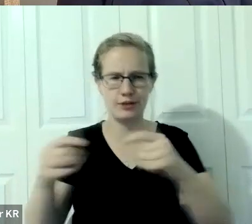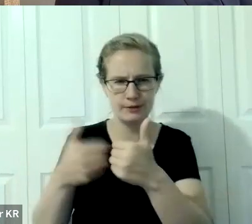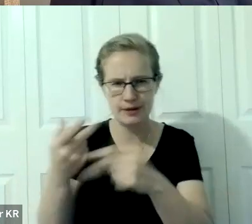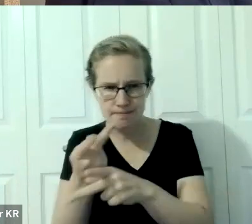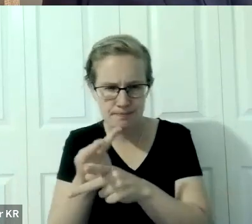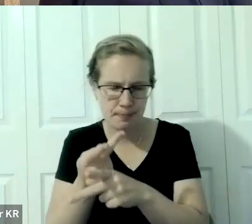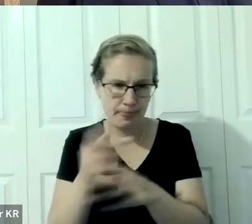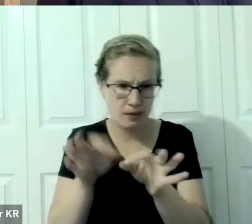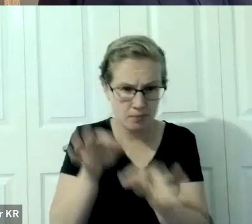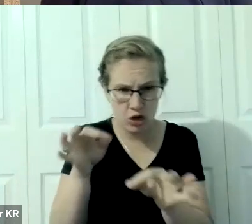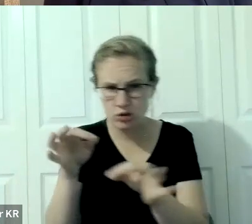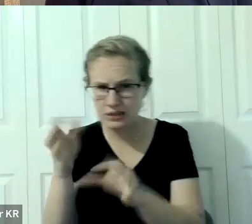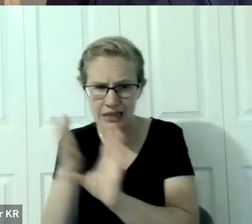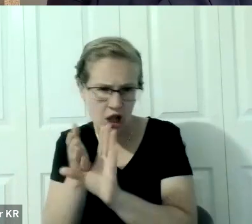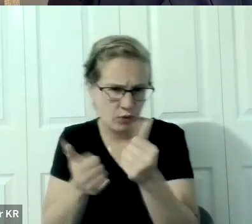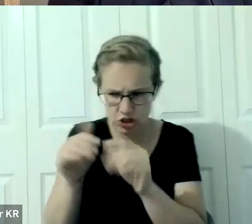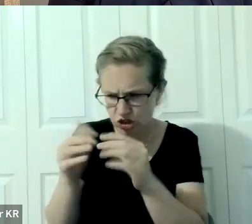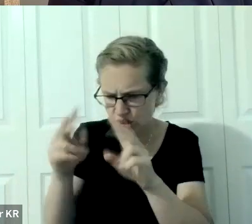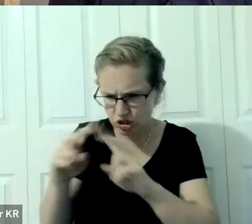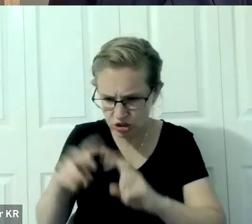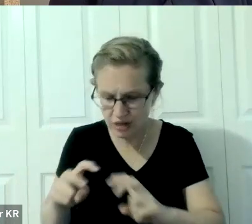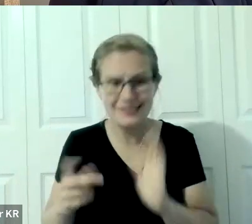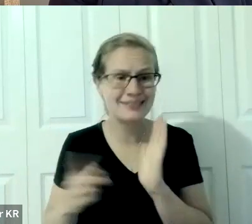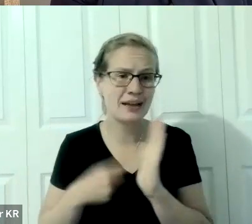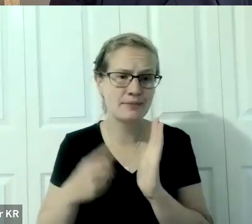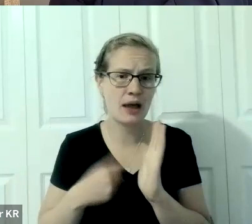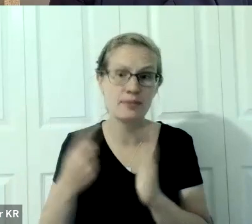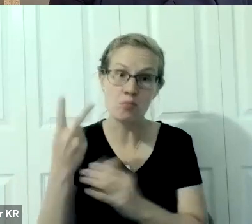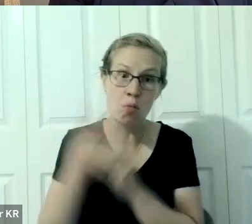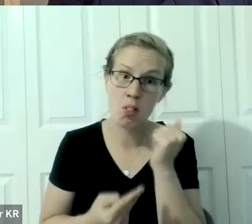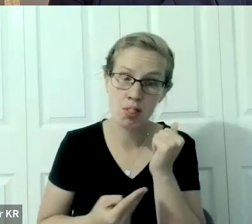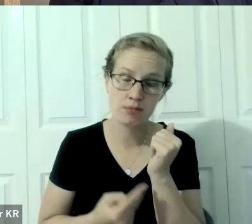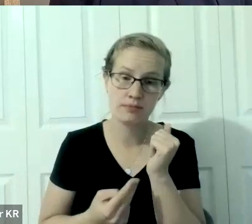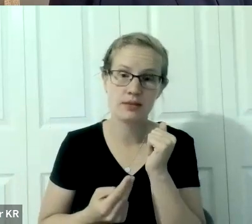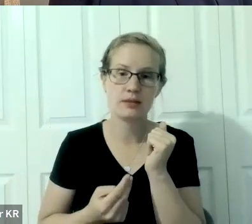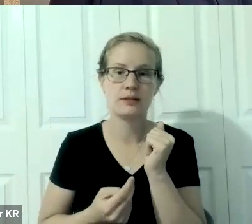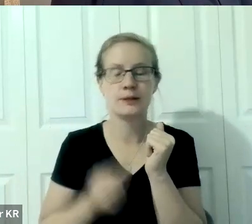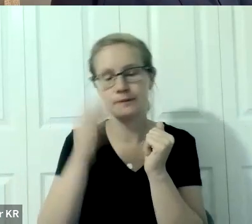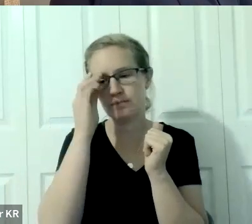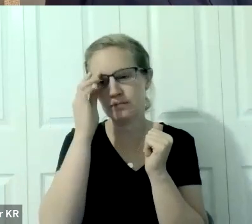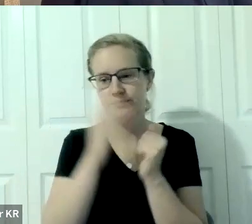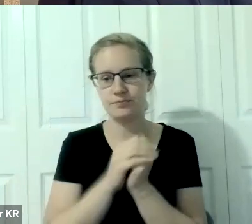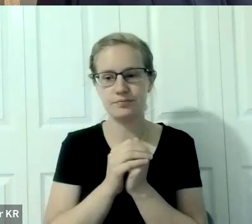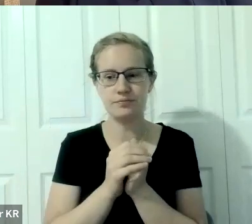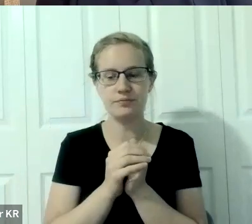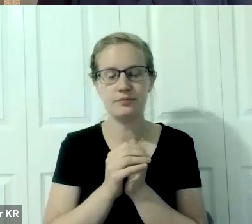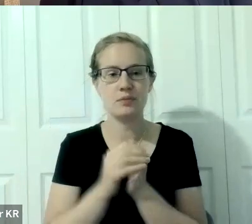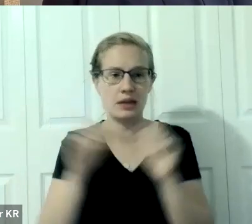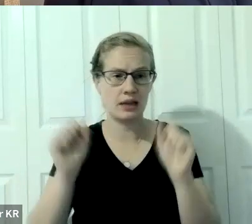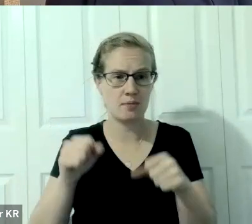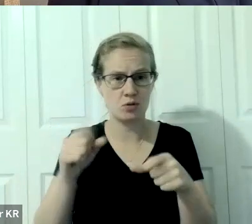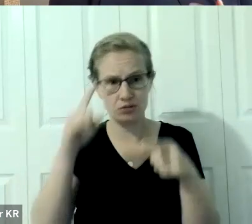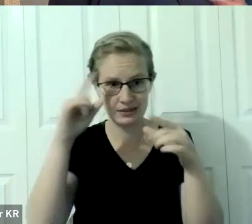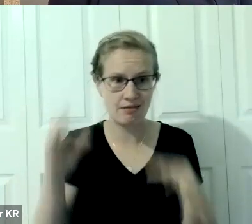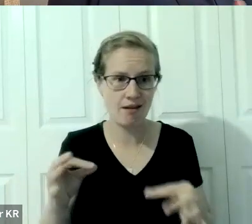between what is spiritual and what is psychological. And sometimes it's both. And so being able to make that